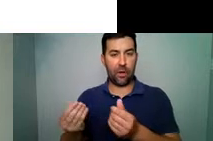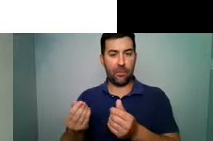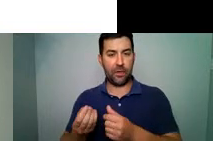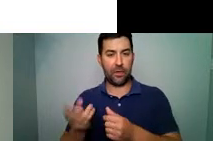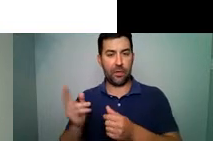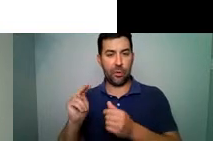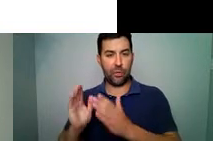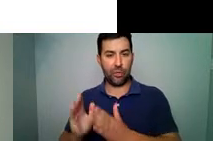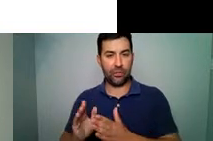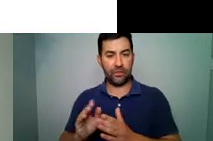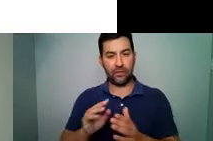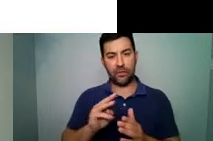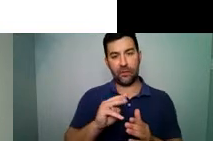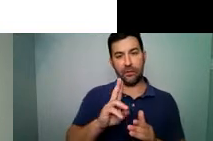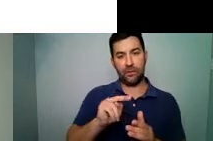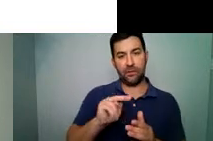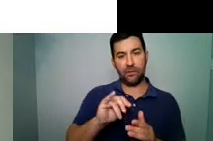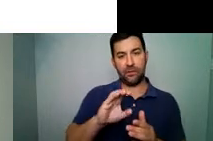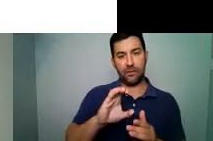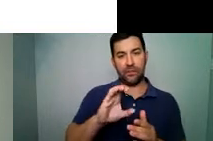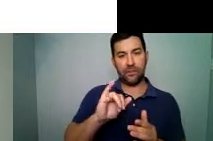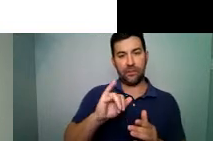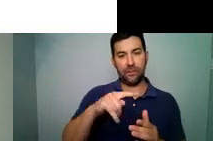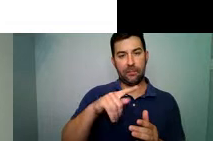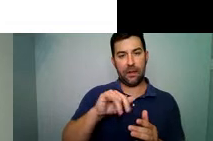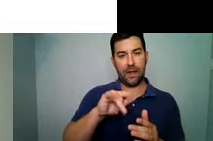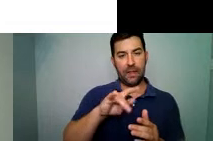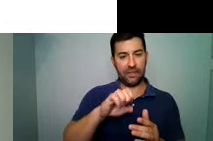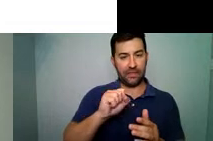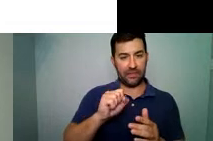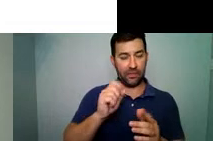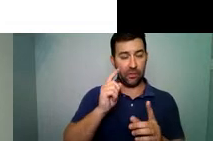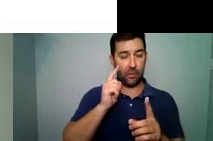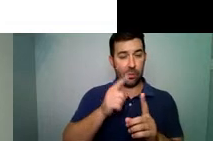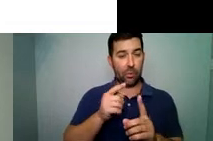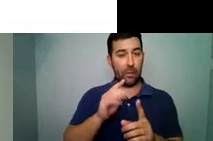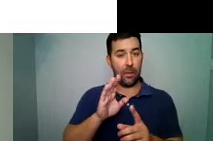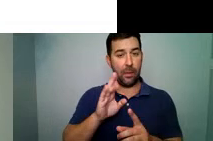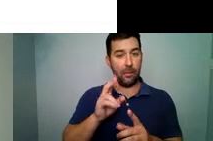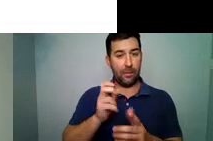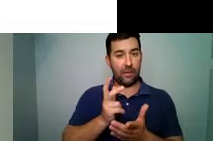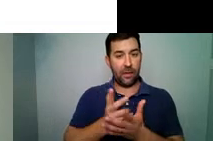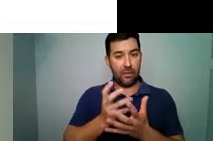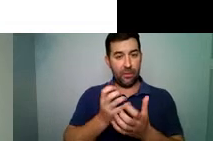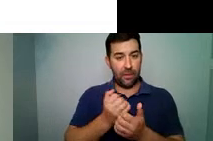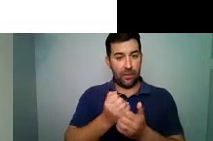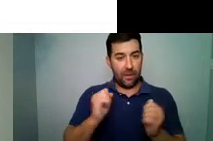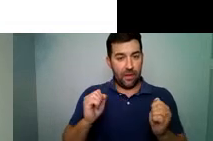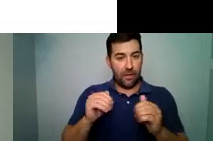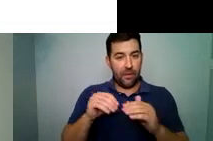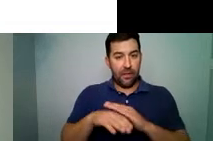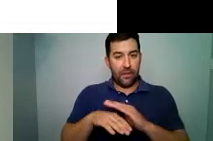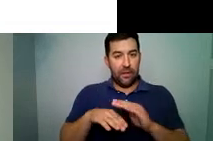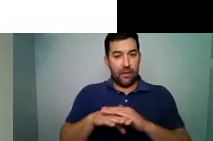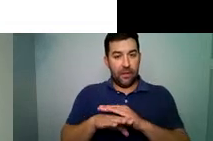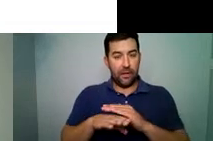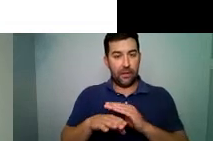municipalities to ensure that bus stops are first and foremost safe and accessible, and